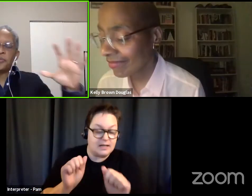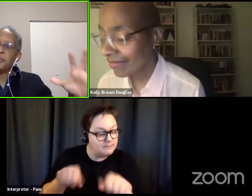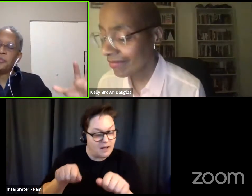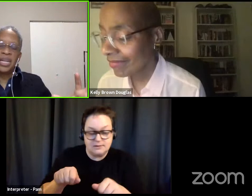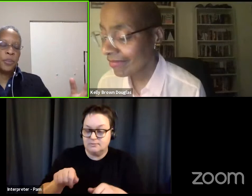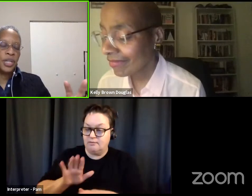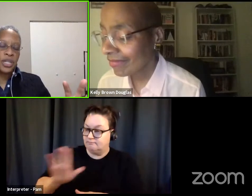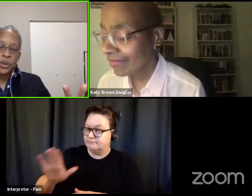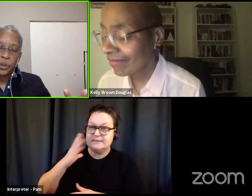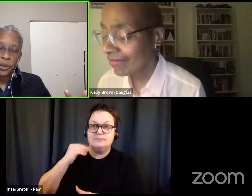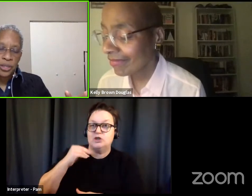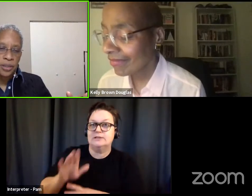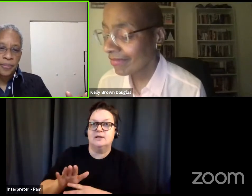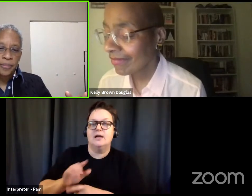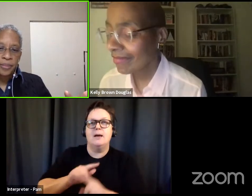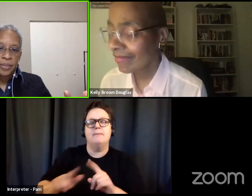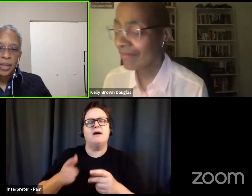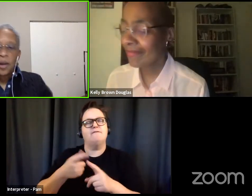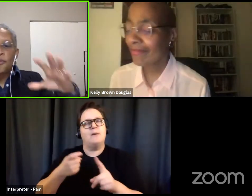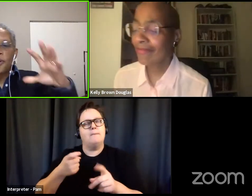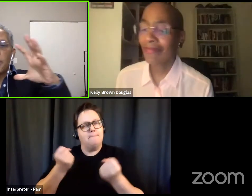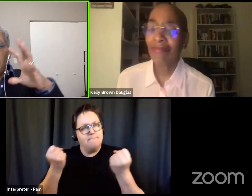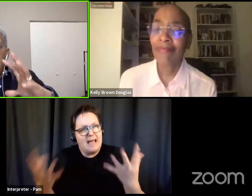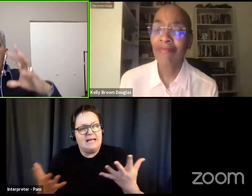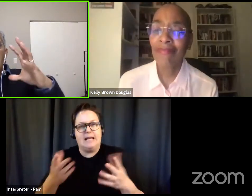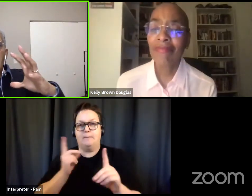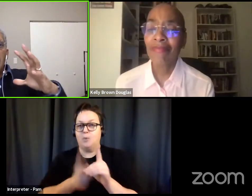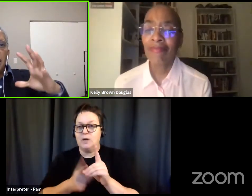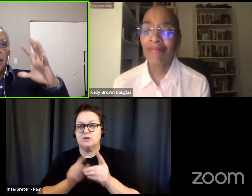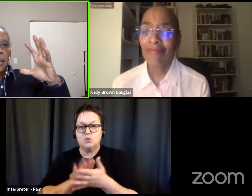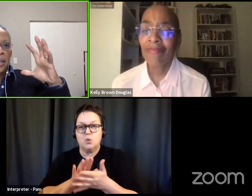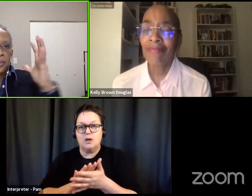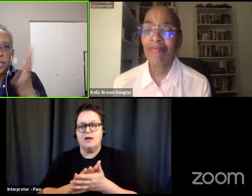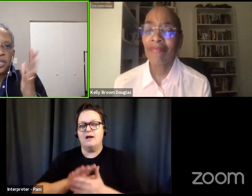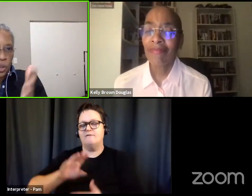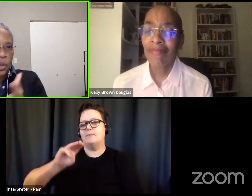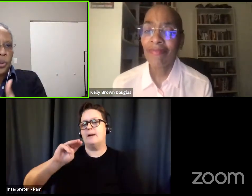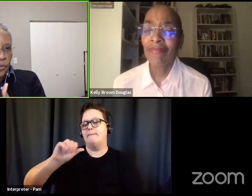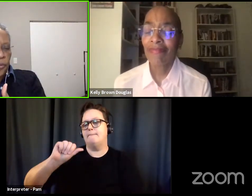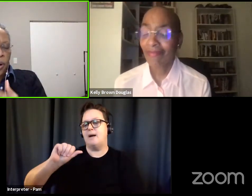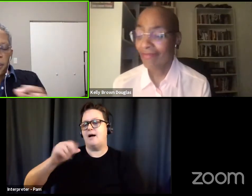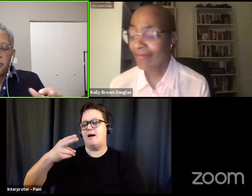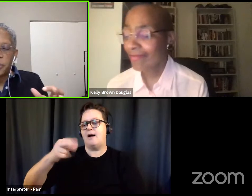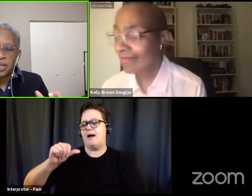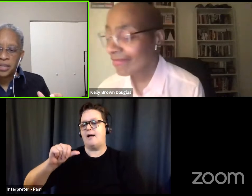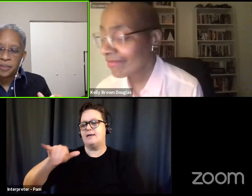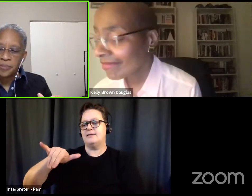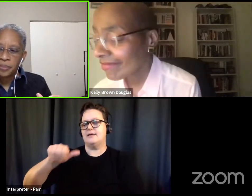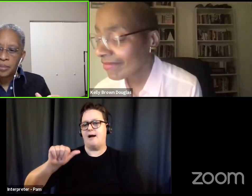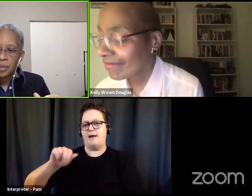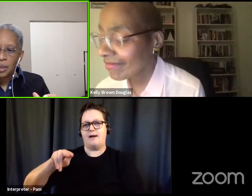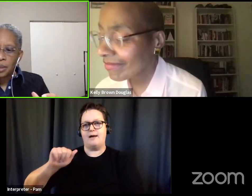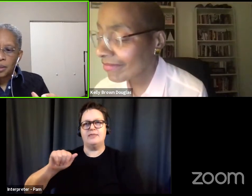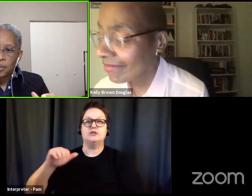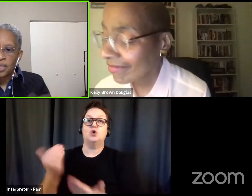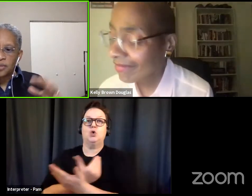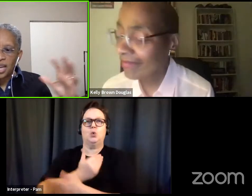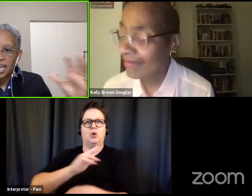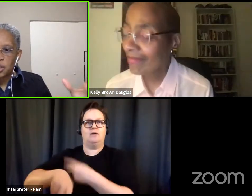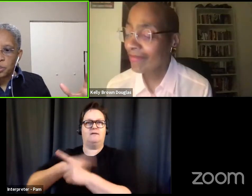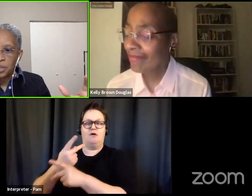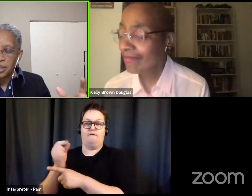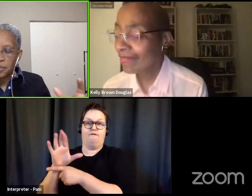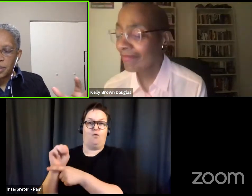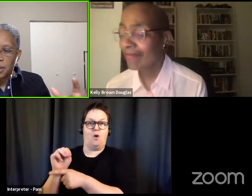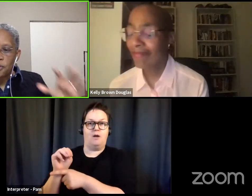there are many Buddhist schools. From a Mahayana, which is a newer form of Buddhism, relative